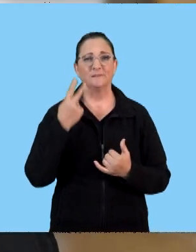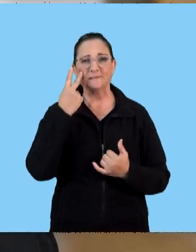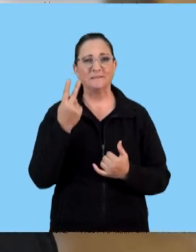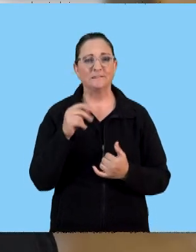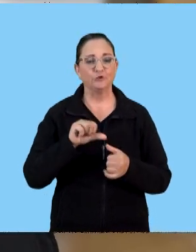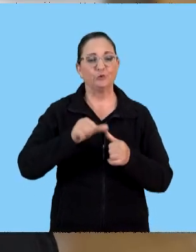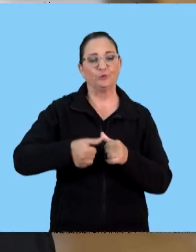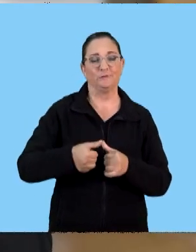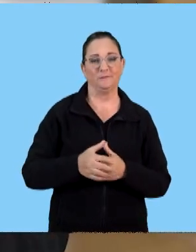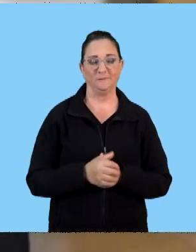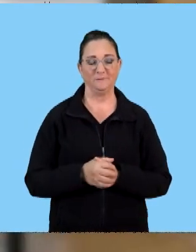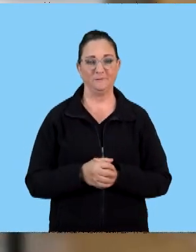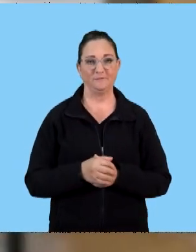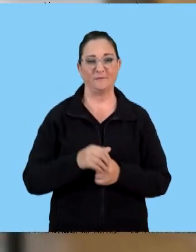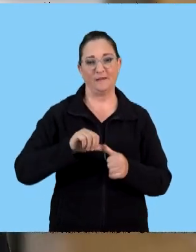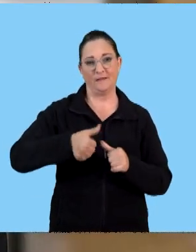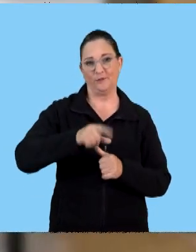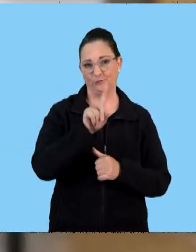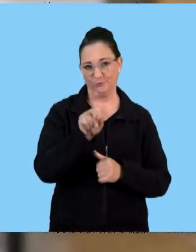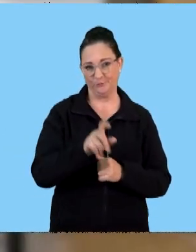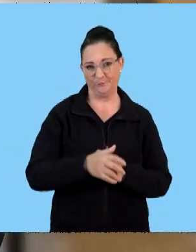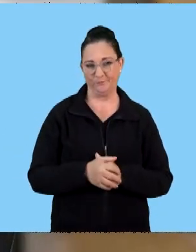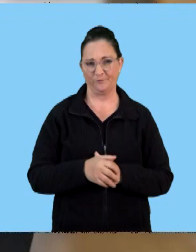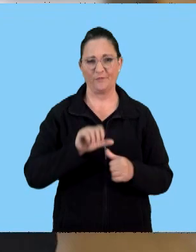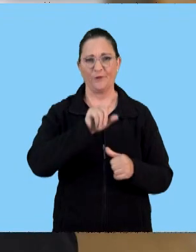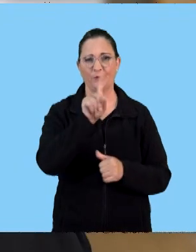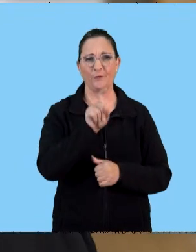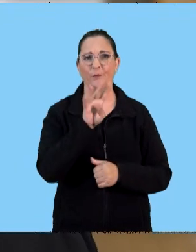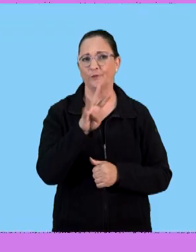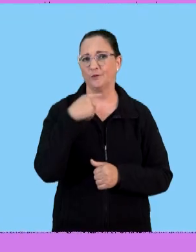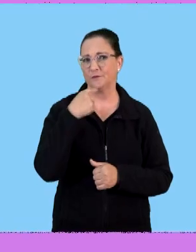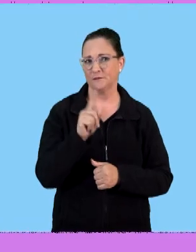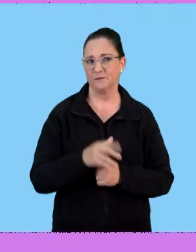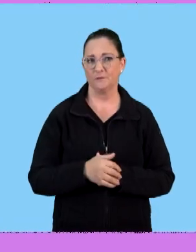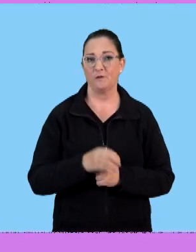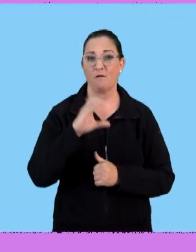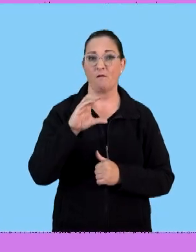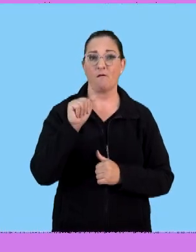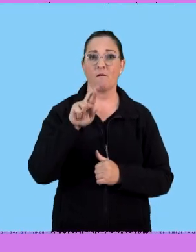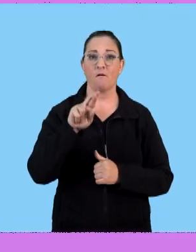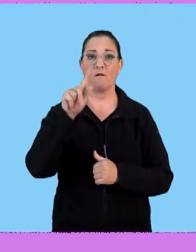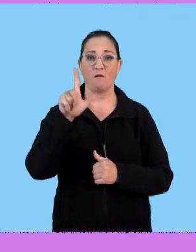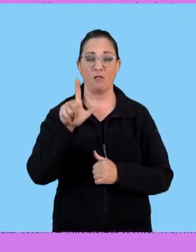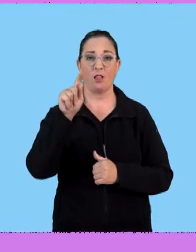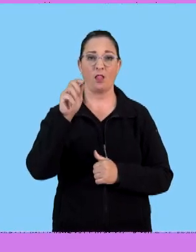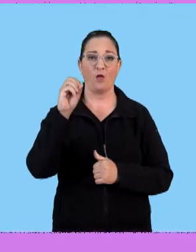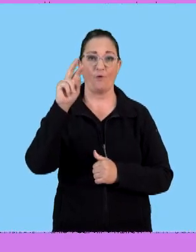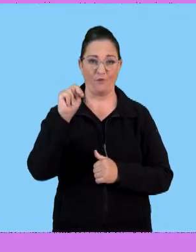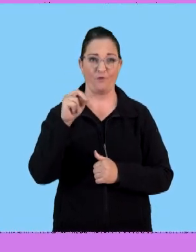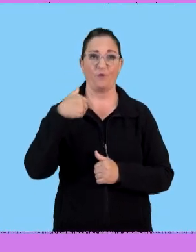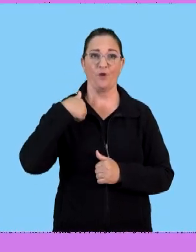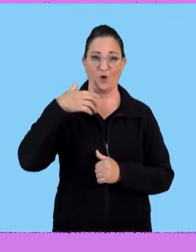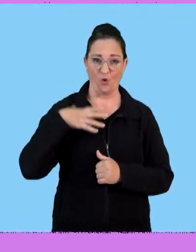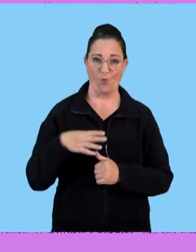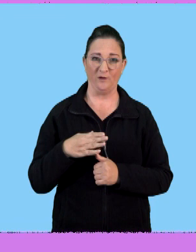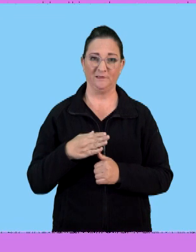us look at our next question. Question 4 says, Carlton would like to build a